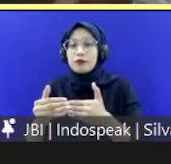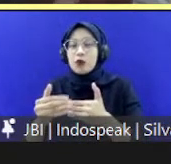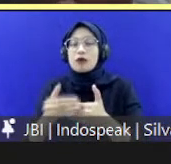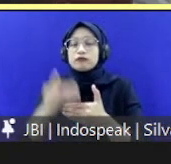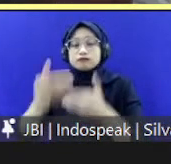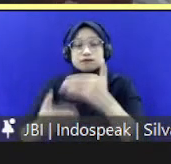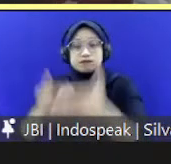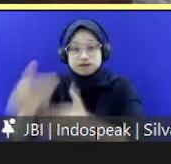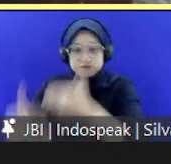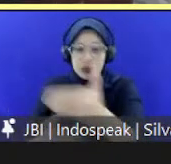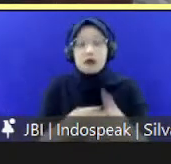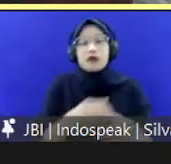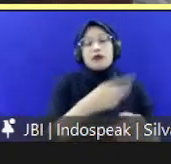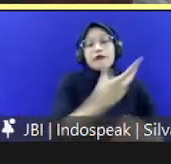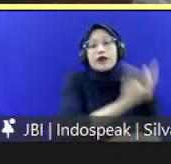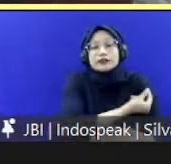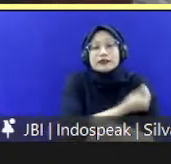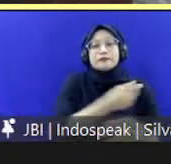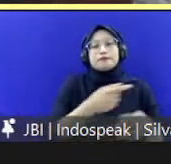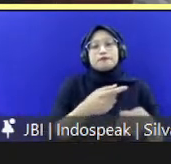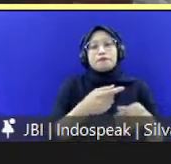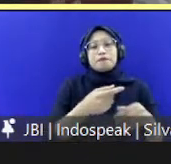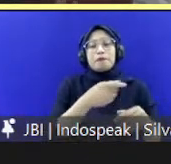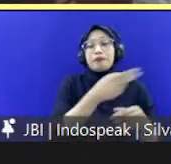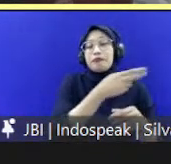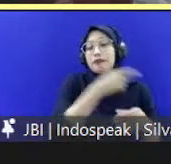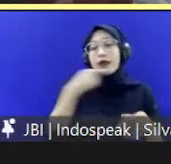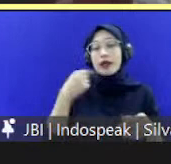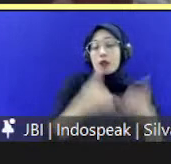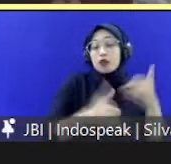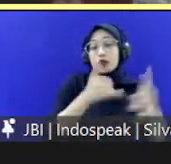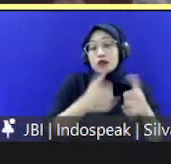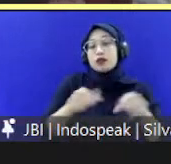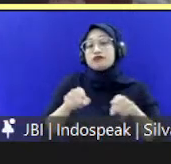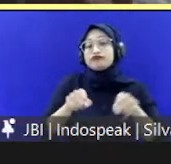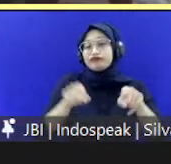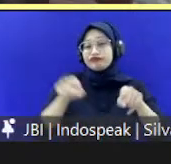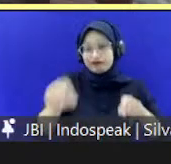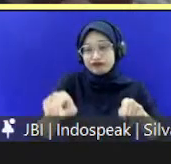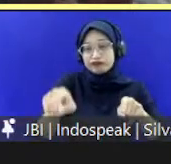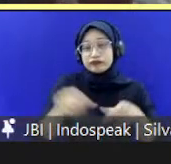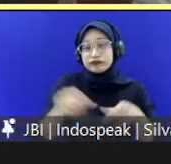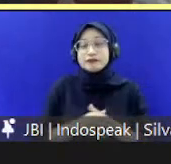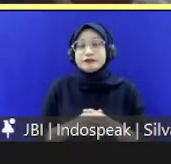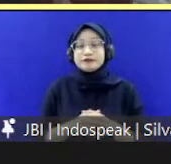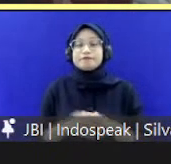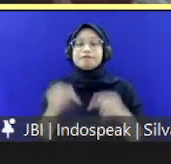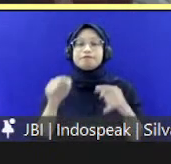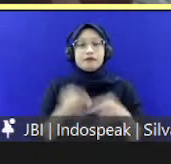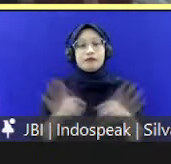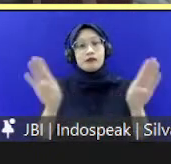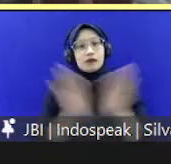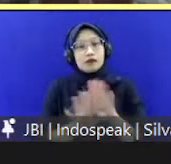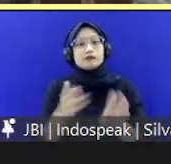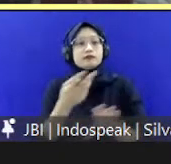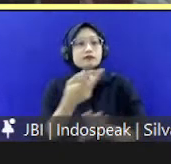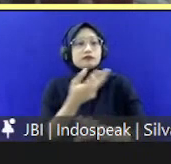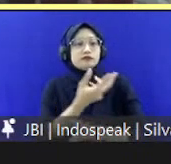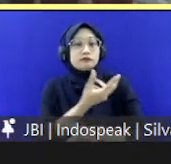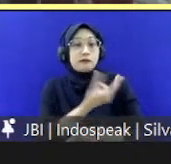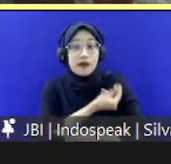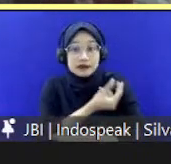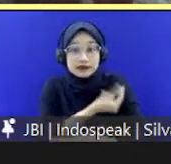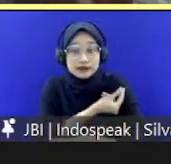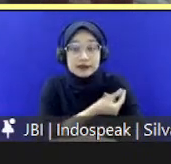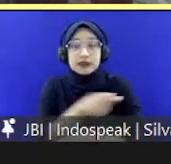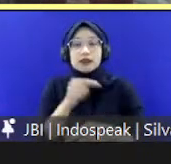whether which one ends up being on the market first. To close my remarks on the vaccine now, even this has